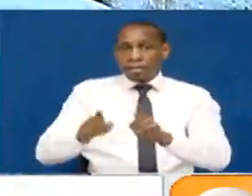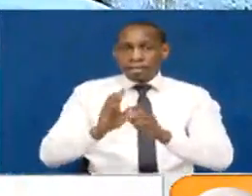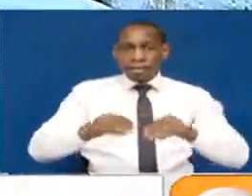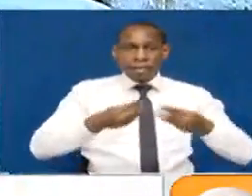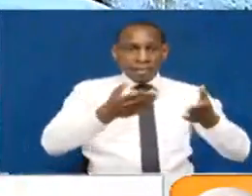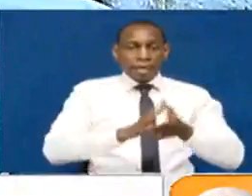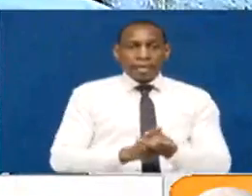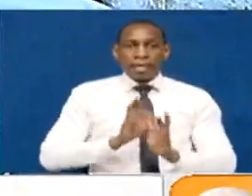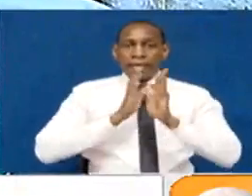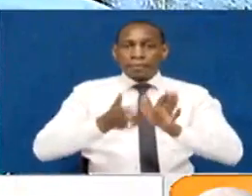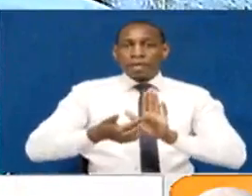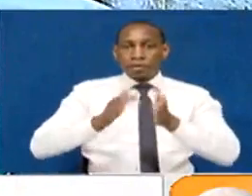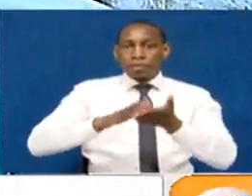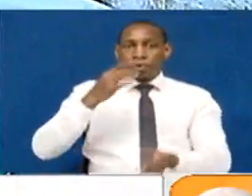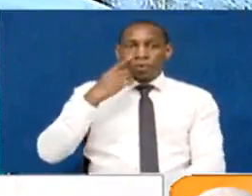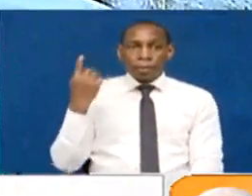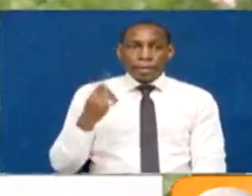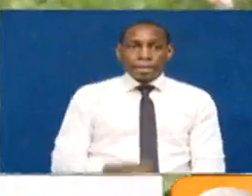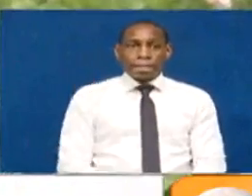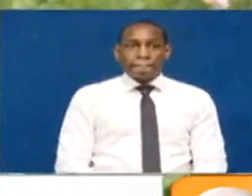supply. Dennis Ocheno reports.